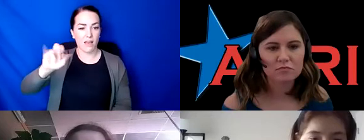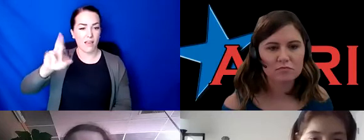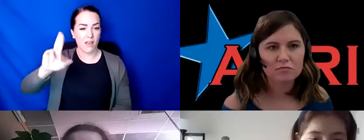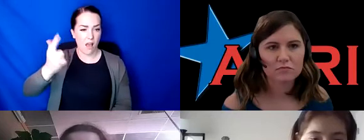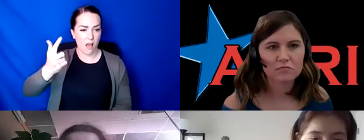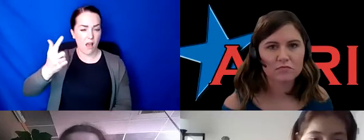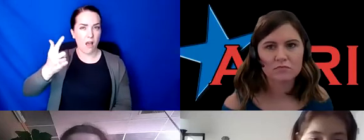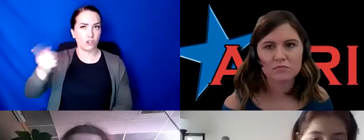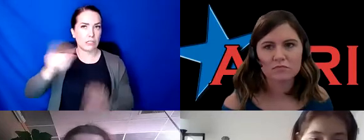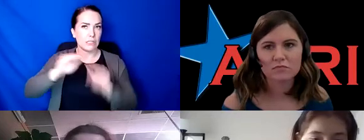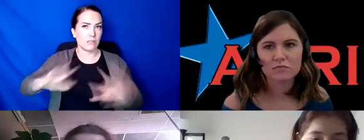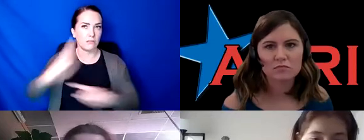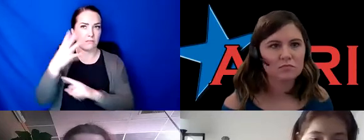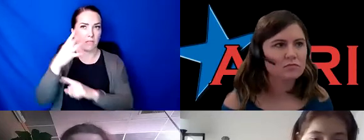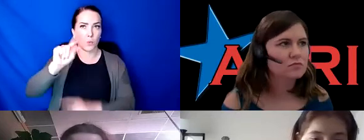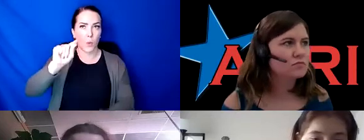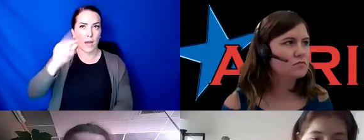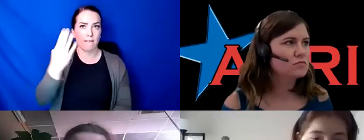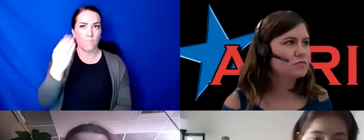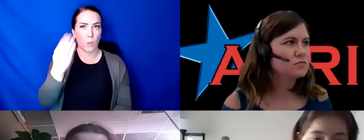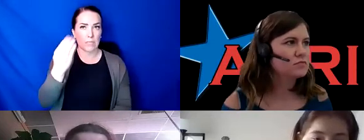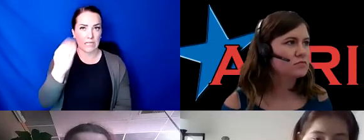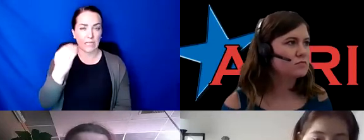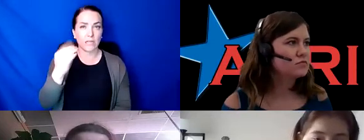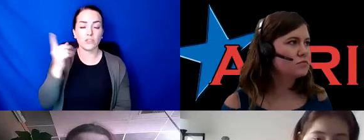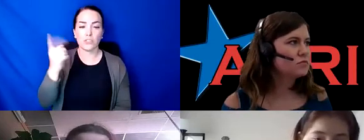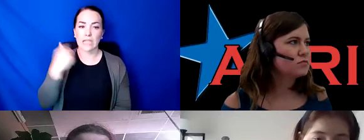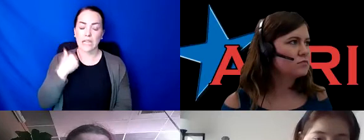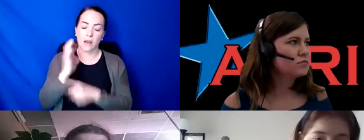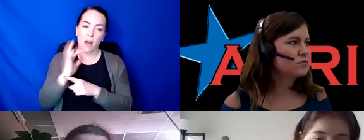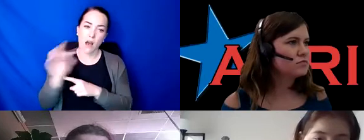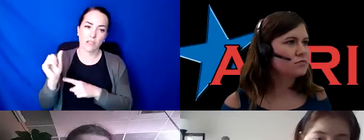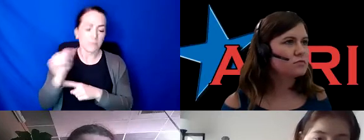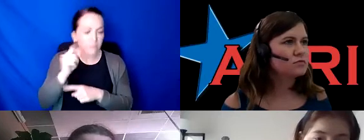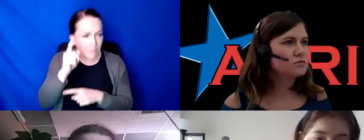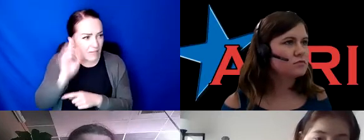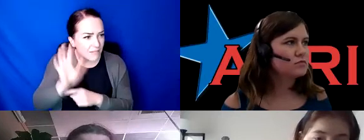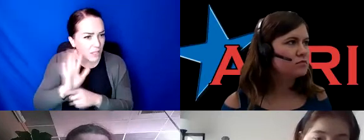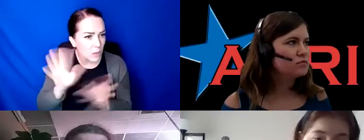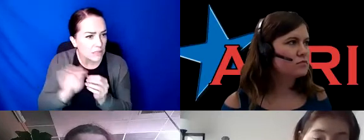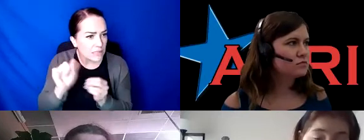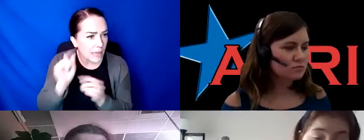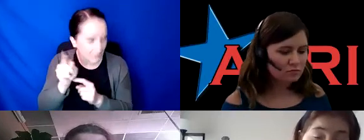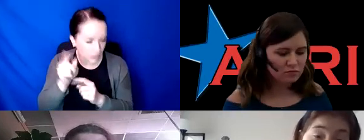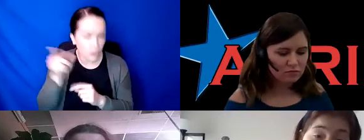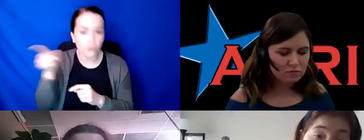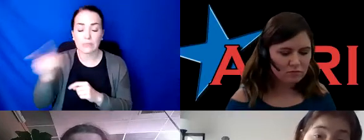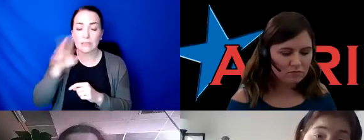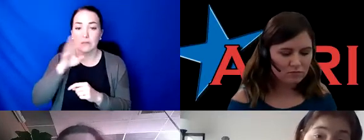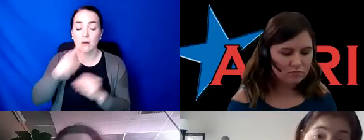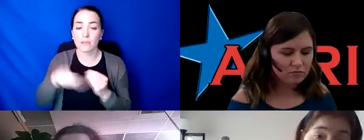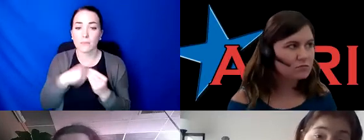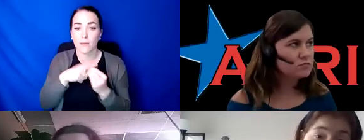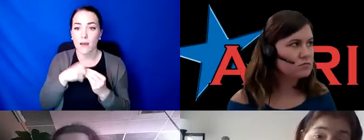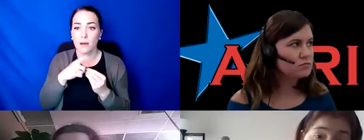2014. And Stella gave an awesome, it's a 10-minute video, basically talking about